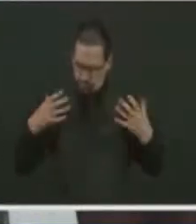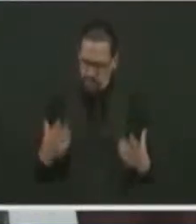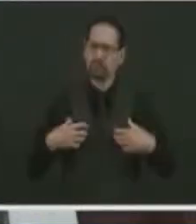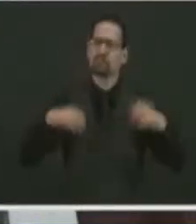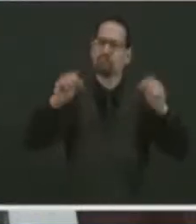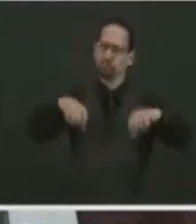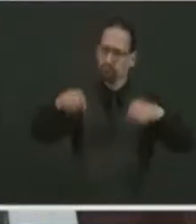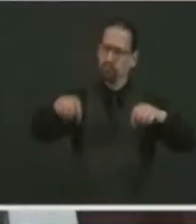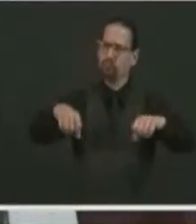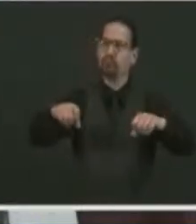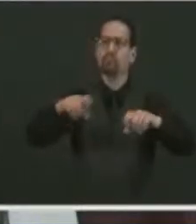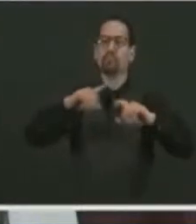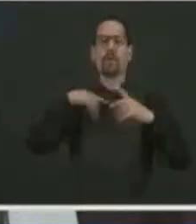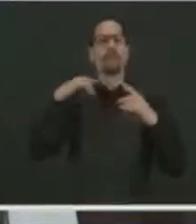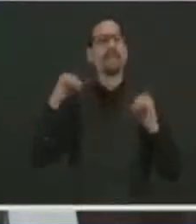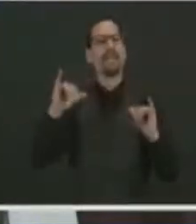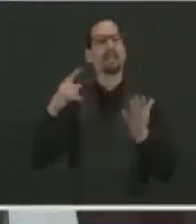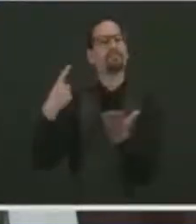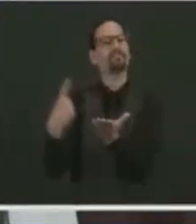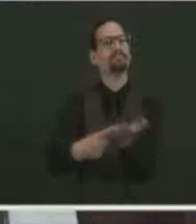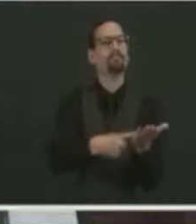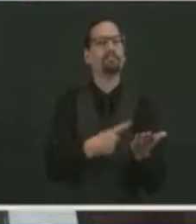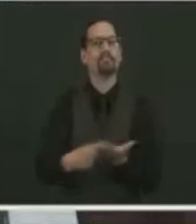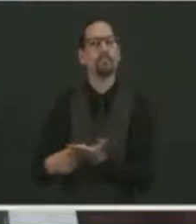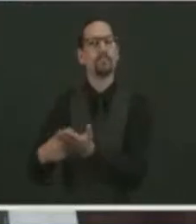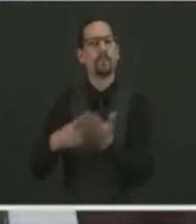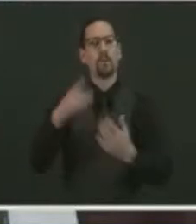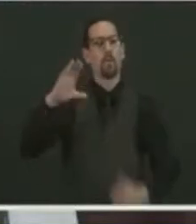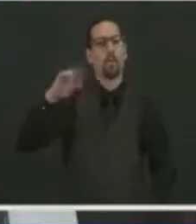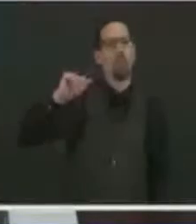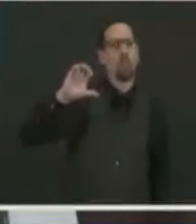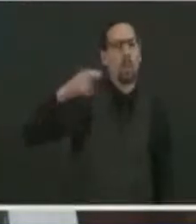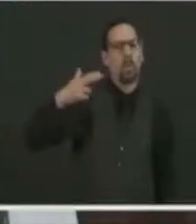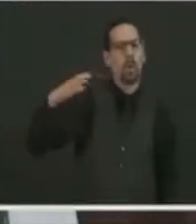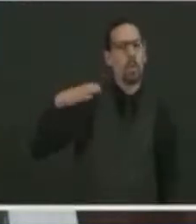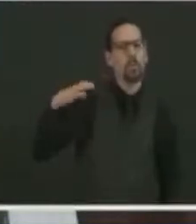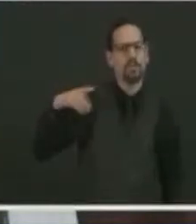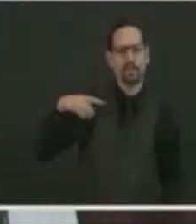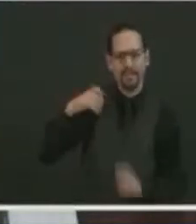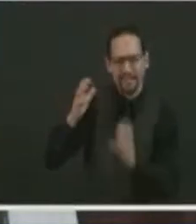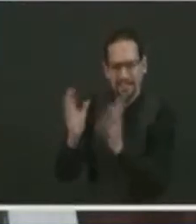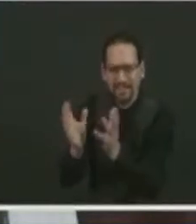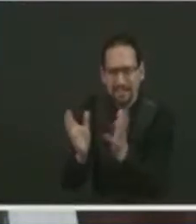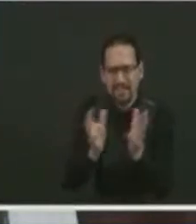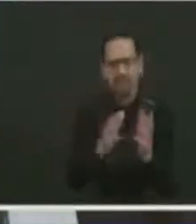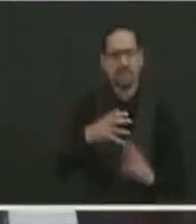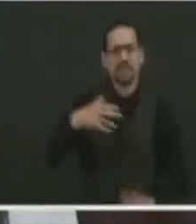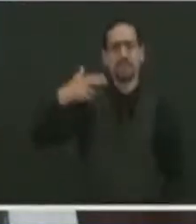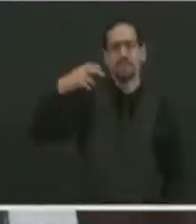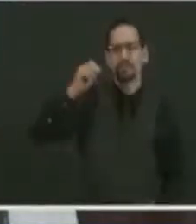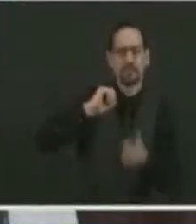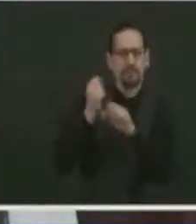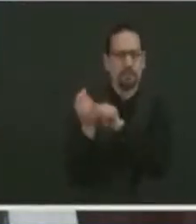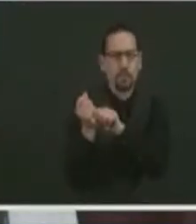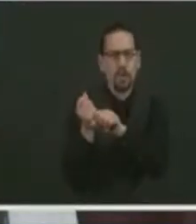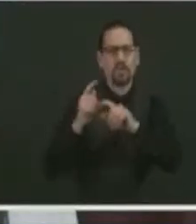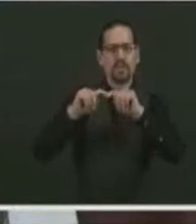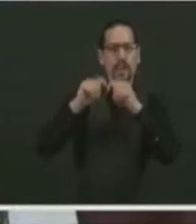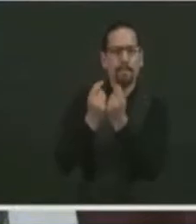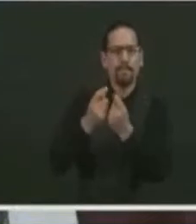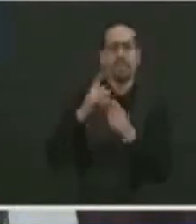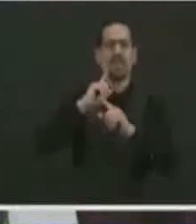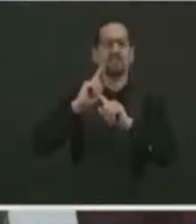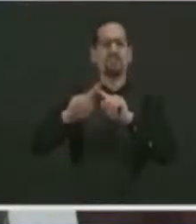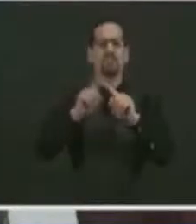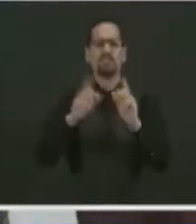And we're talking to people who coach Little League groups, coaches at high schools. You know, that's exactly who we are